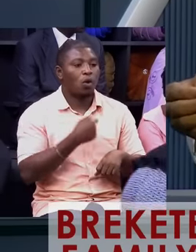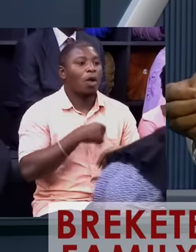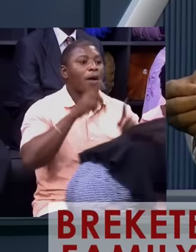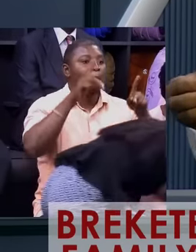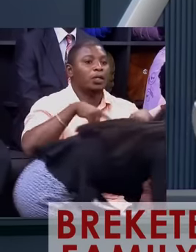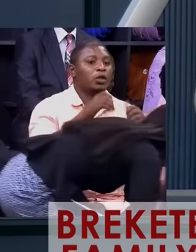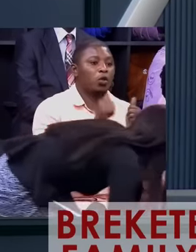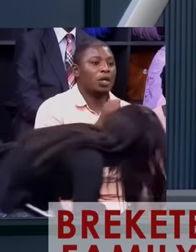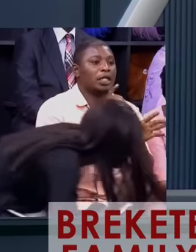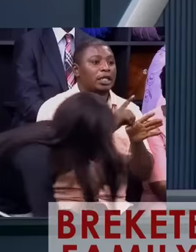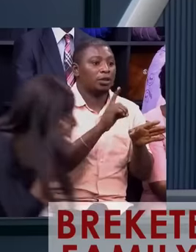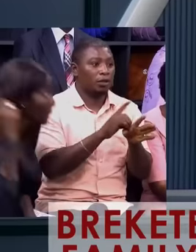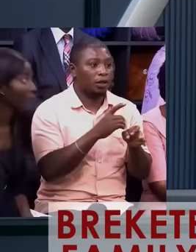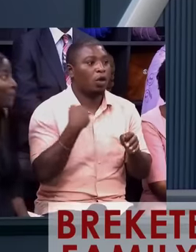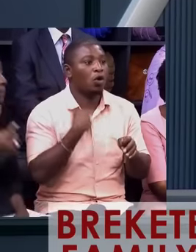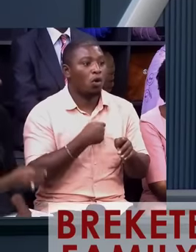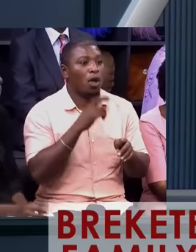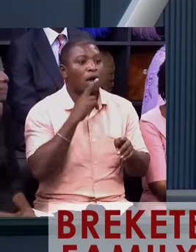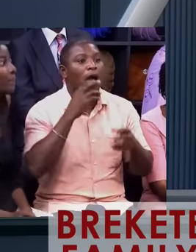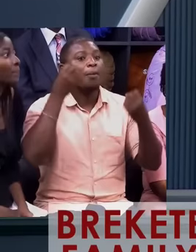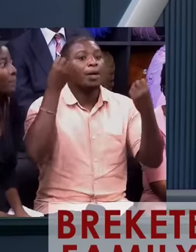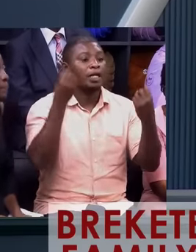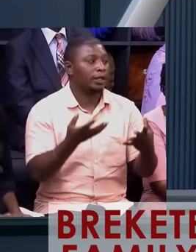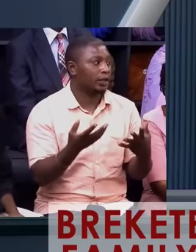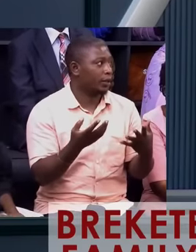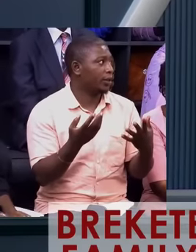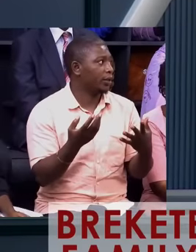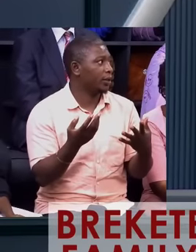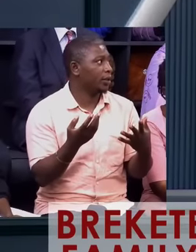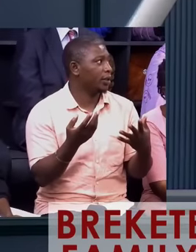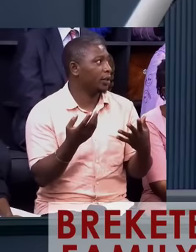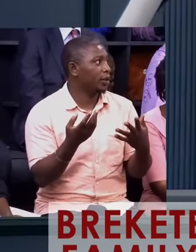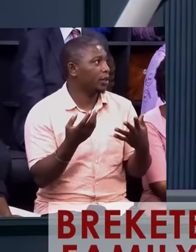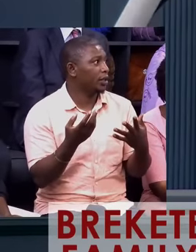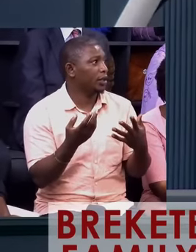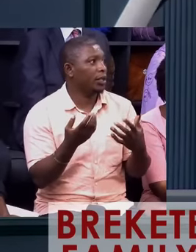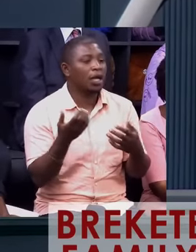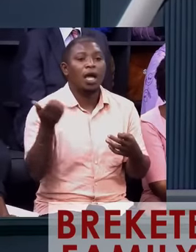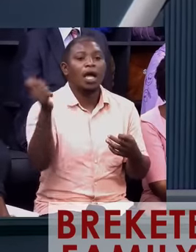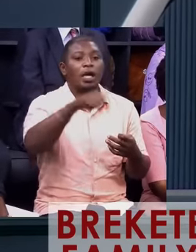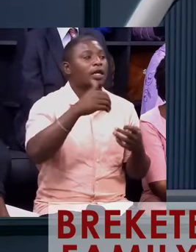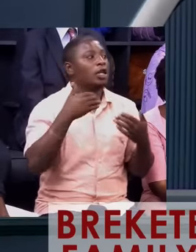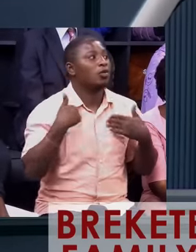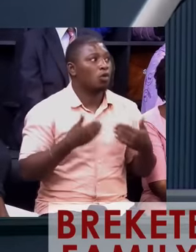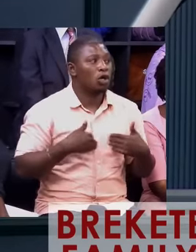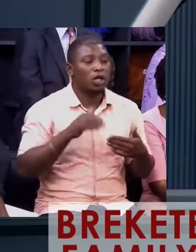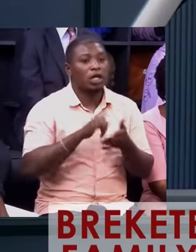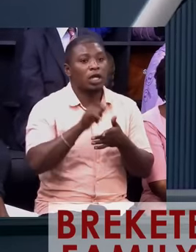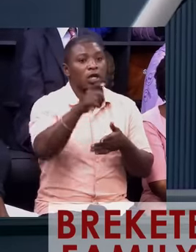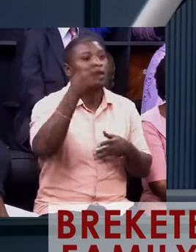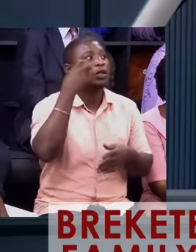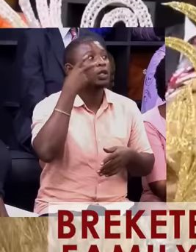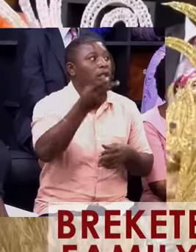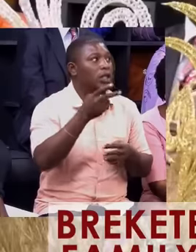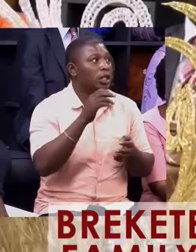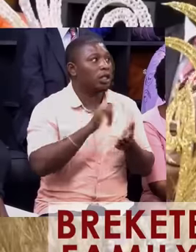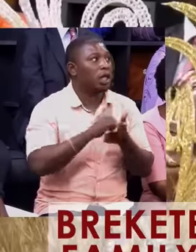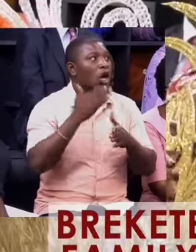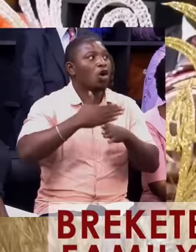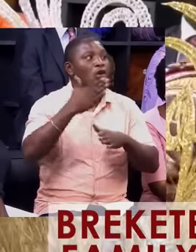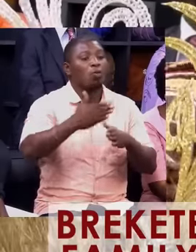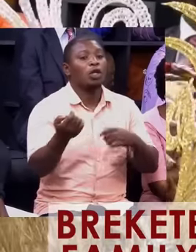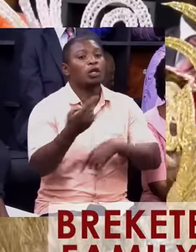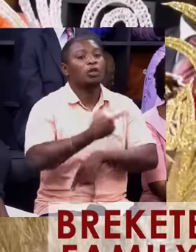with disability we are many yes sir anybody where you see where complete